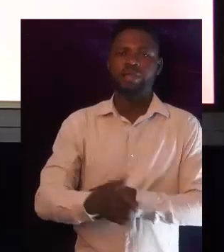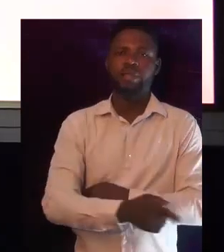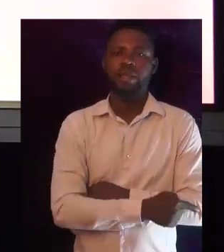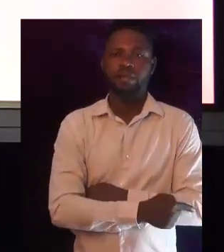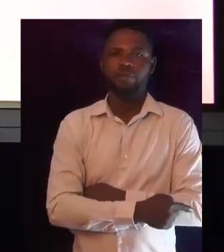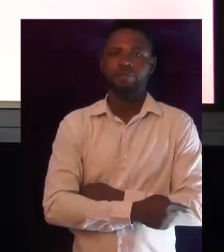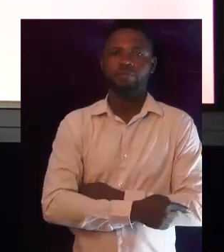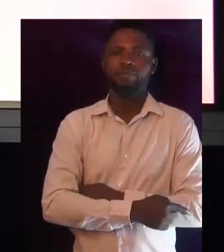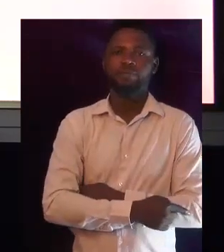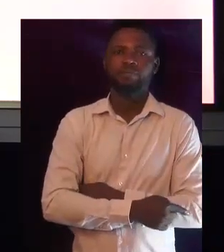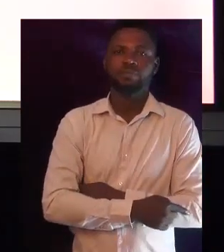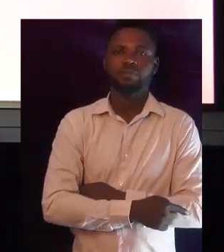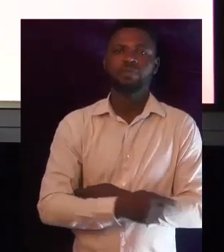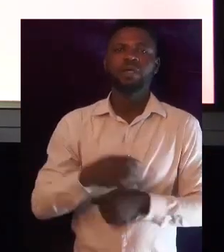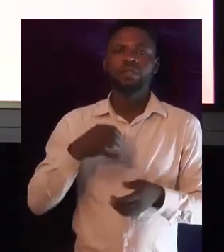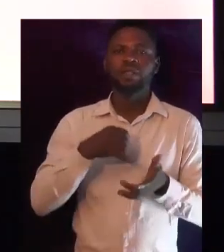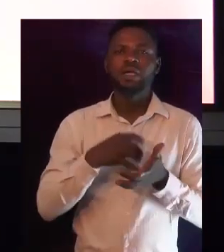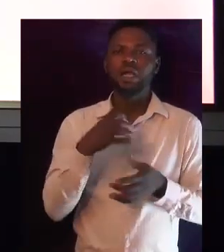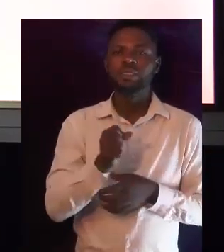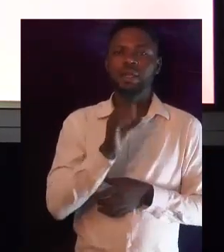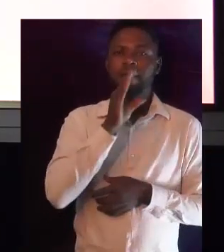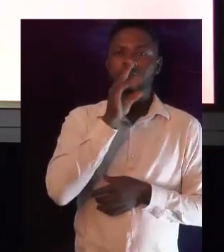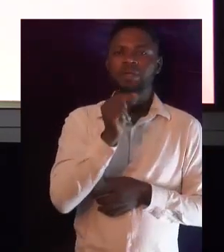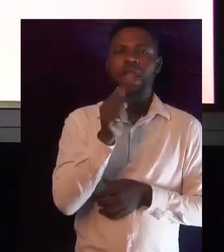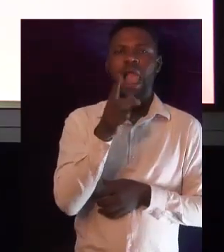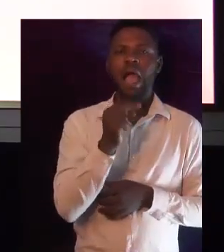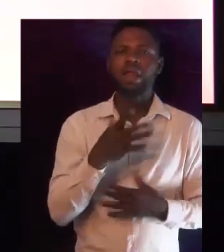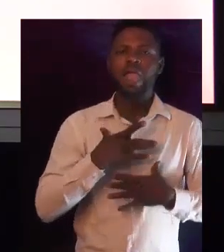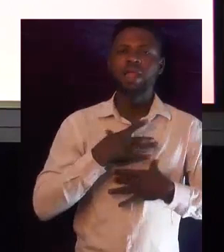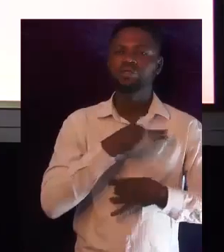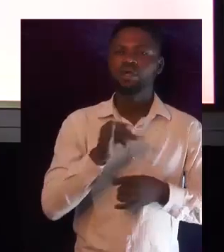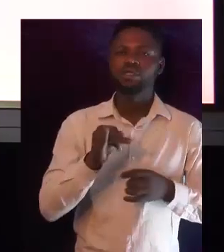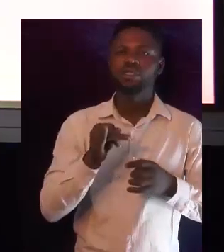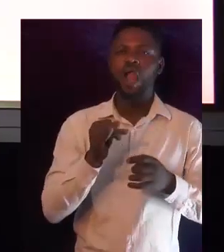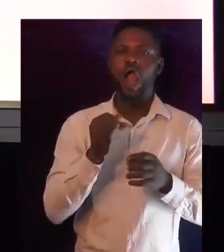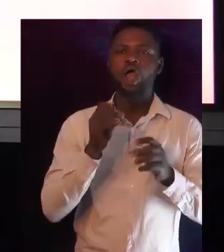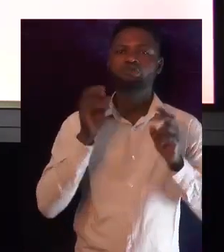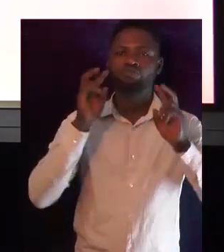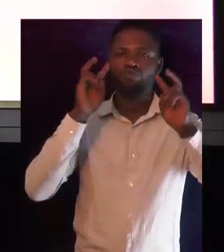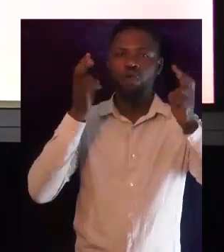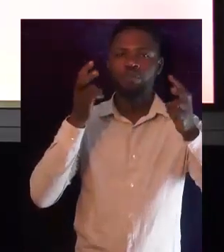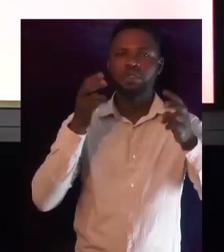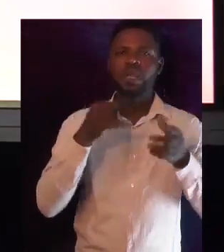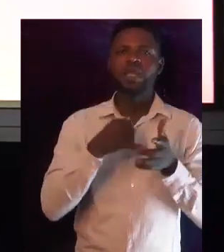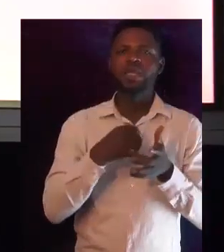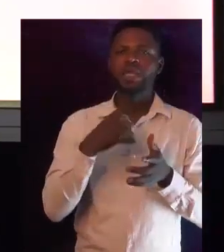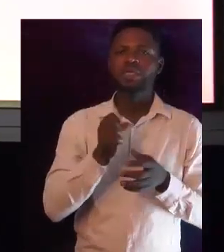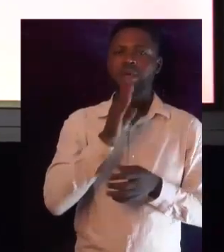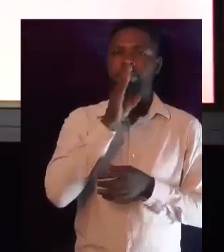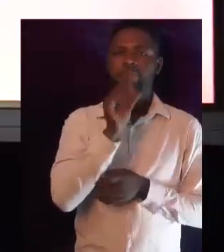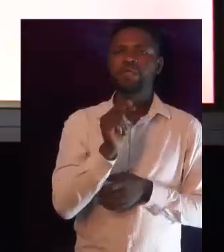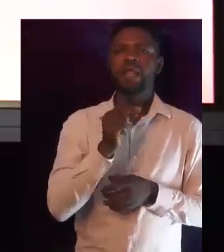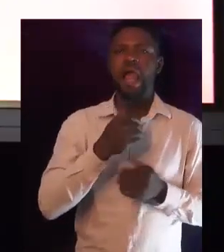is my day. It's been an interesting subject. It's been